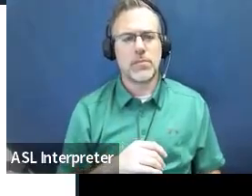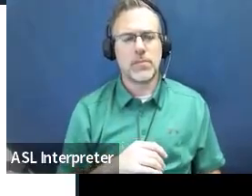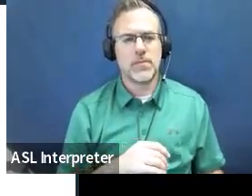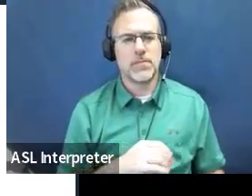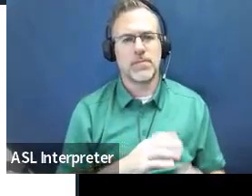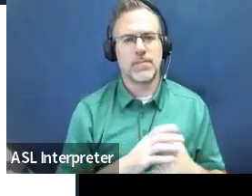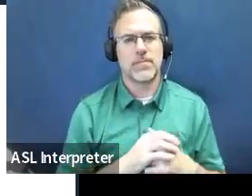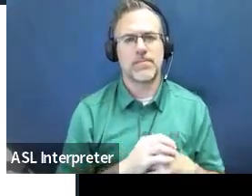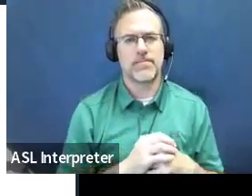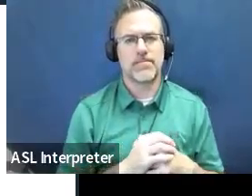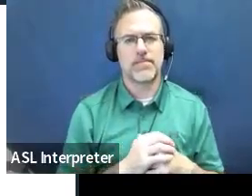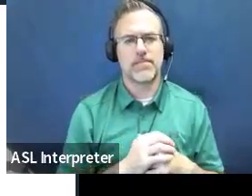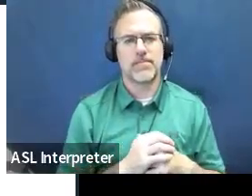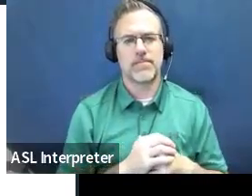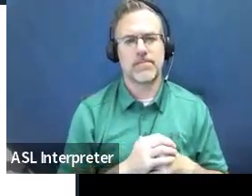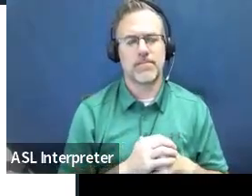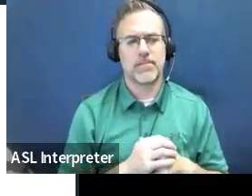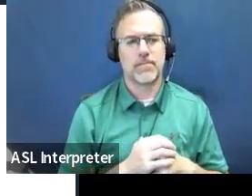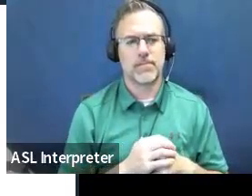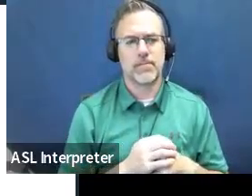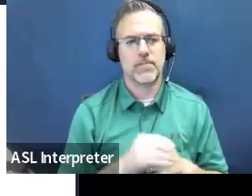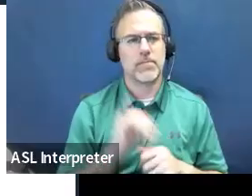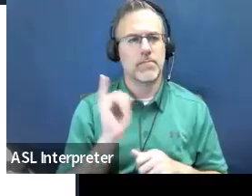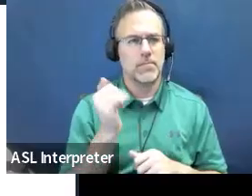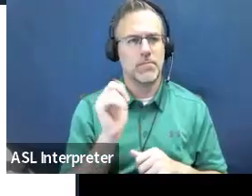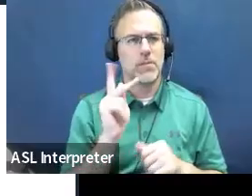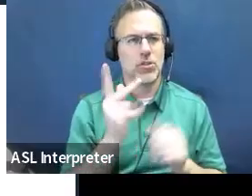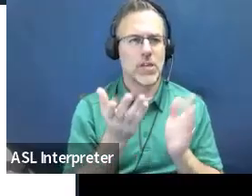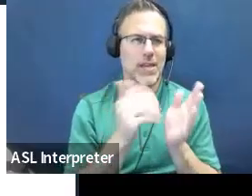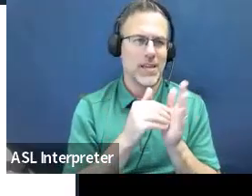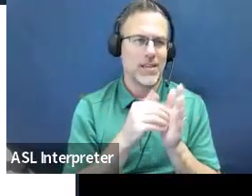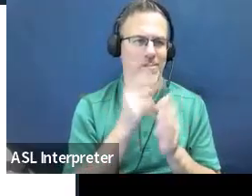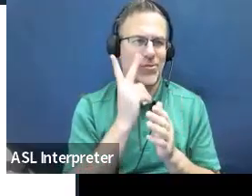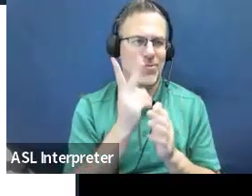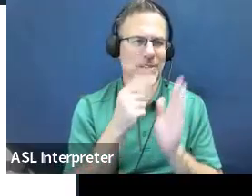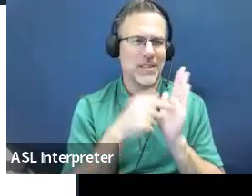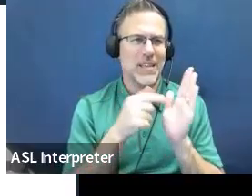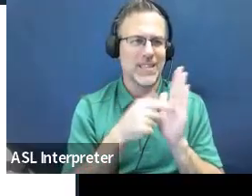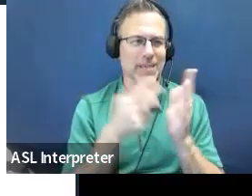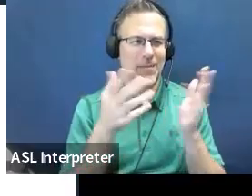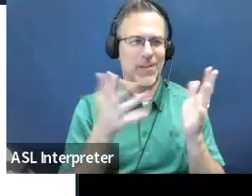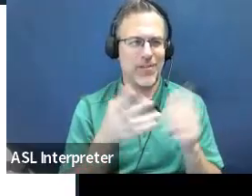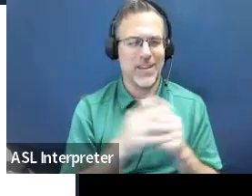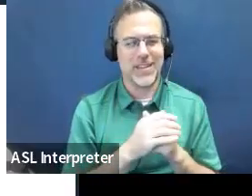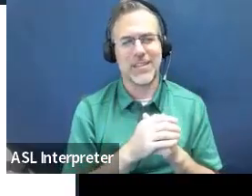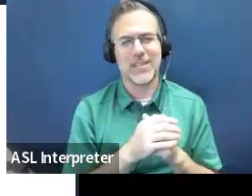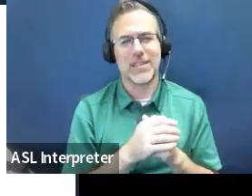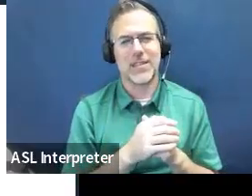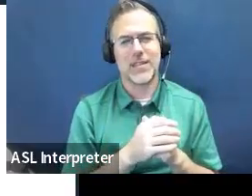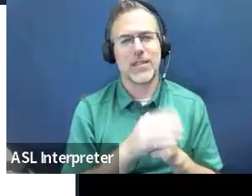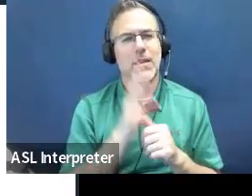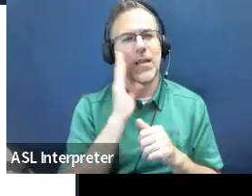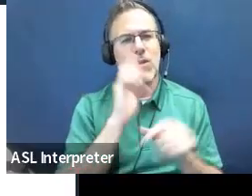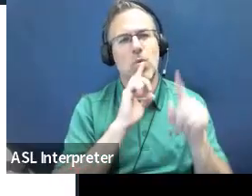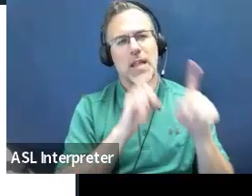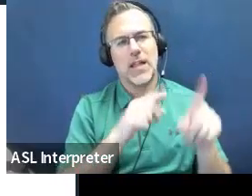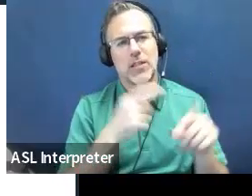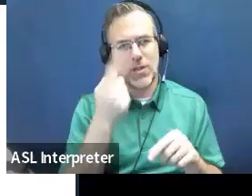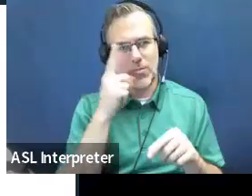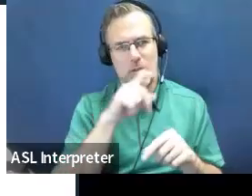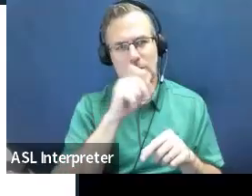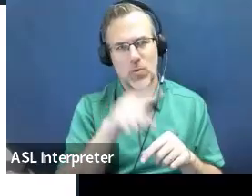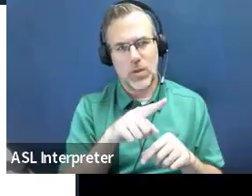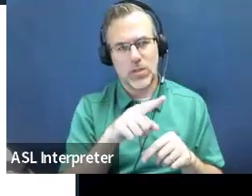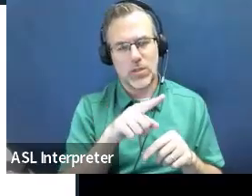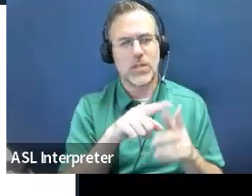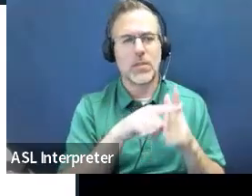frequently. So instead, here's Jack again. You guys have seen this example a few times now, but he'll answer comprehension questions regarding a